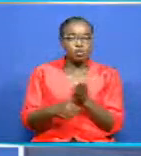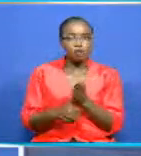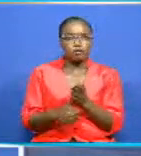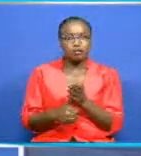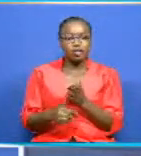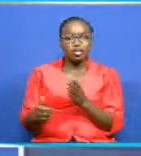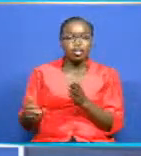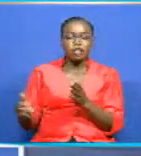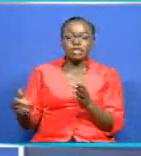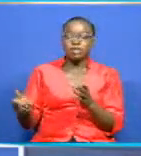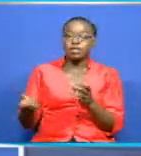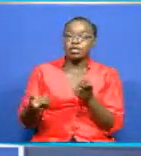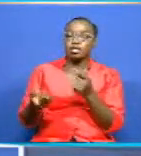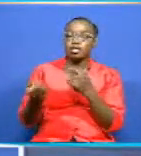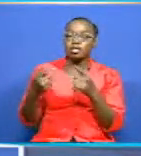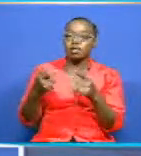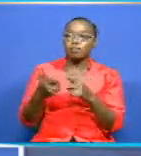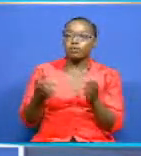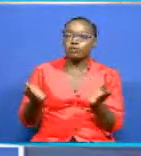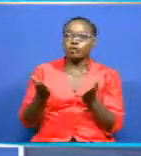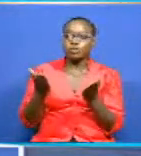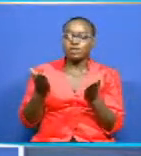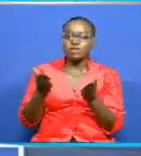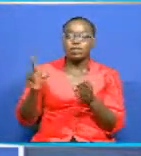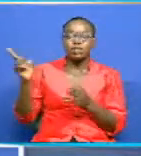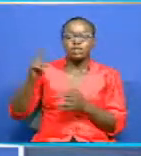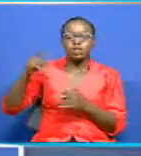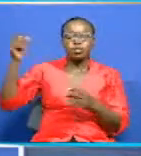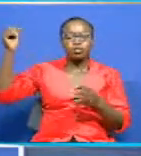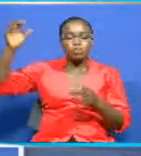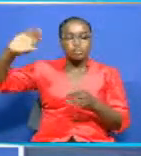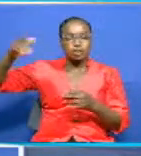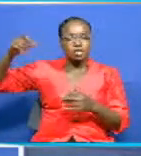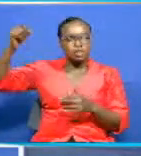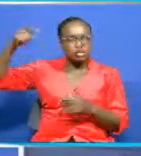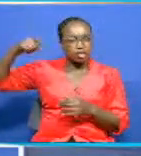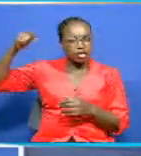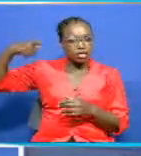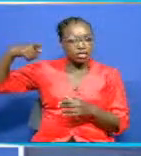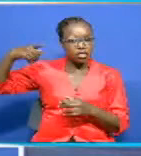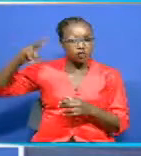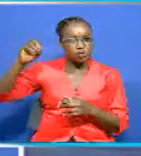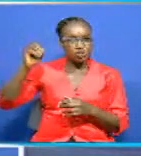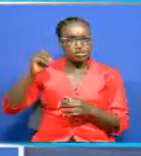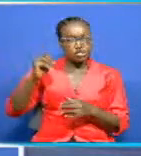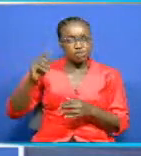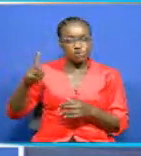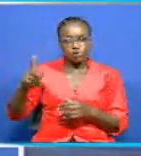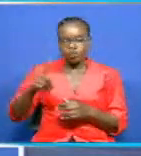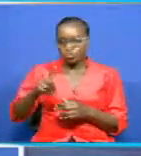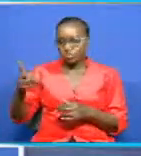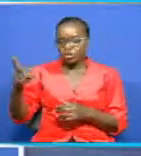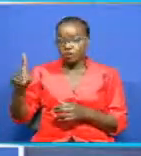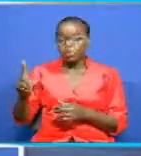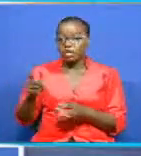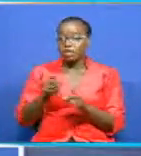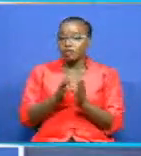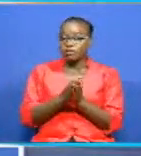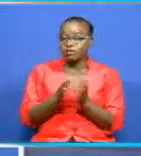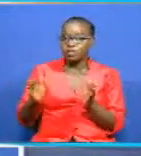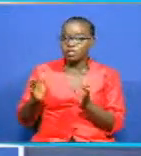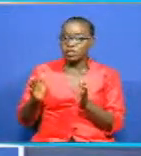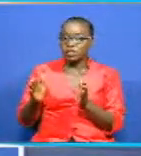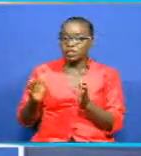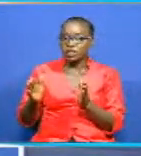League champions from promoted side Nairobi City Stars at the start of the 2020-2021 season and was seen as a direct